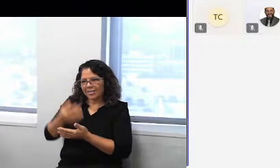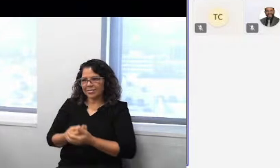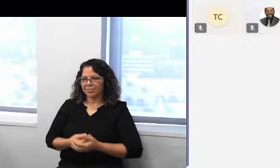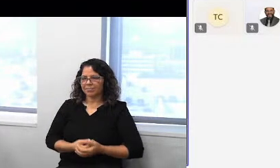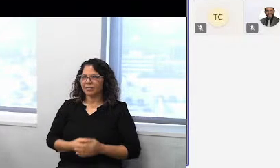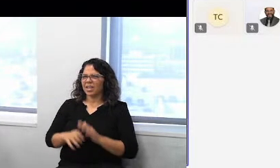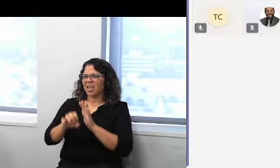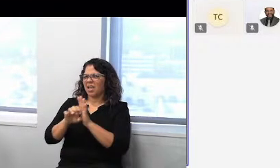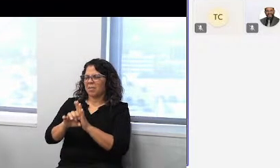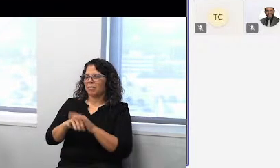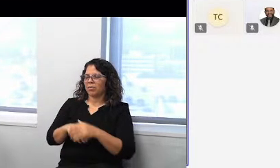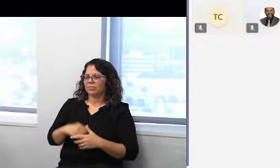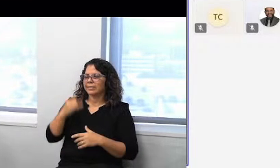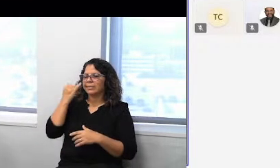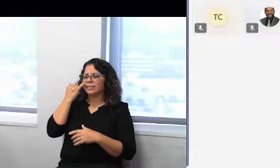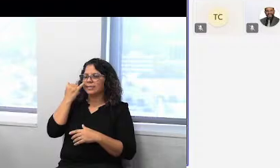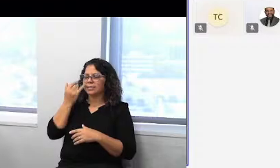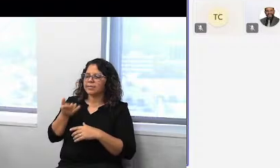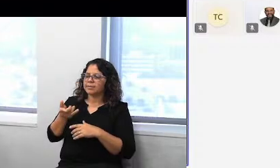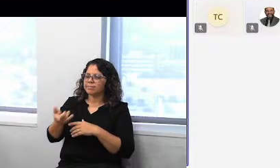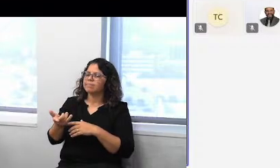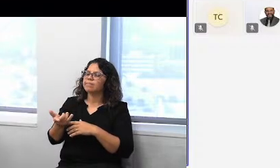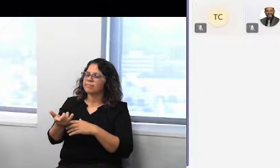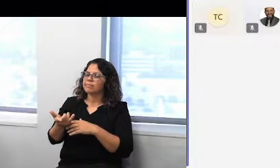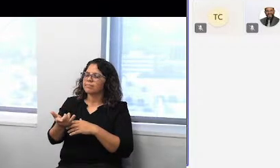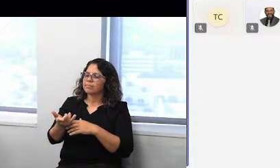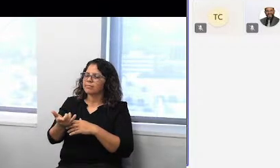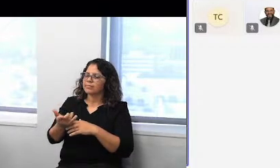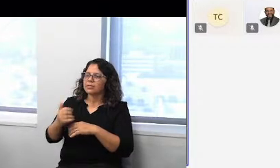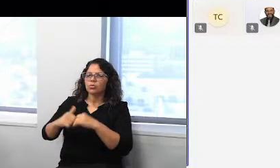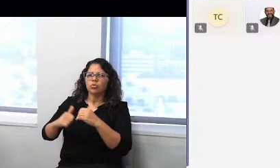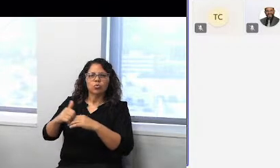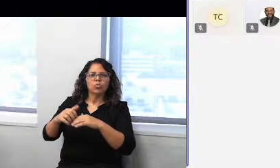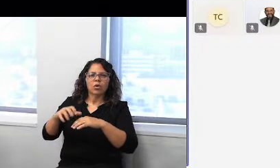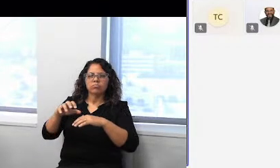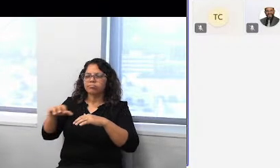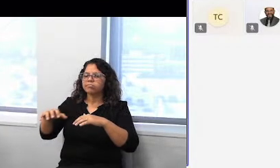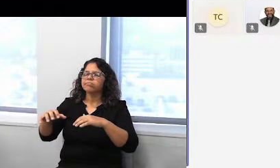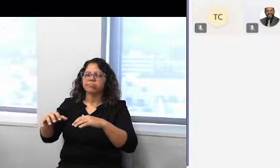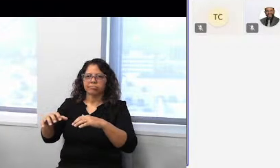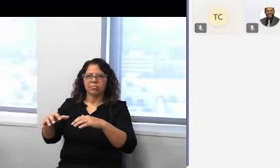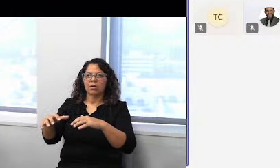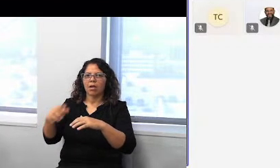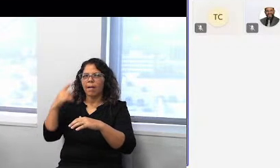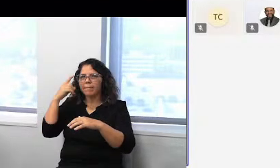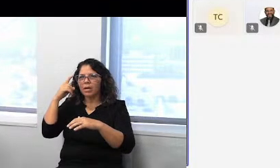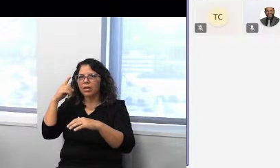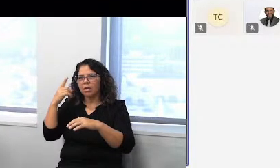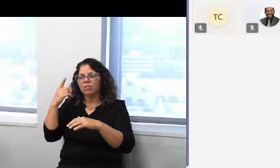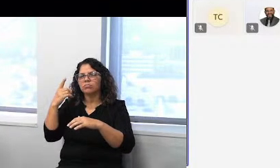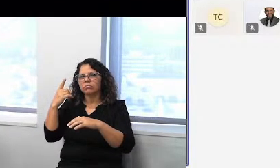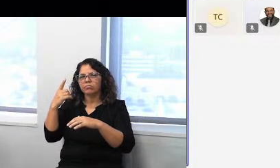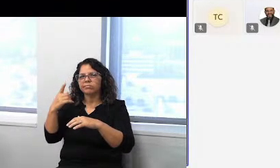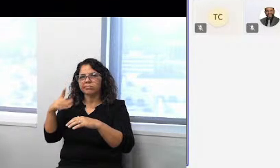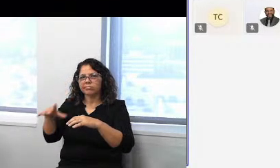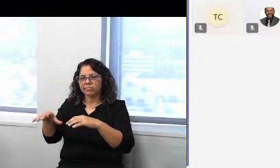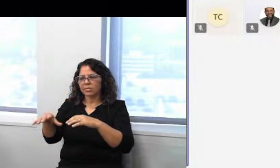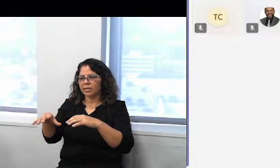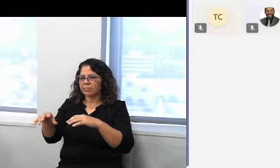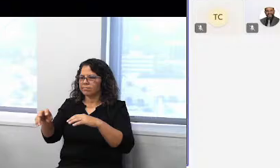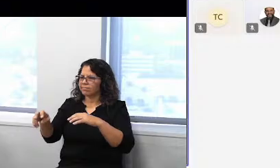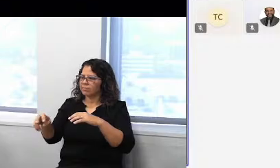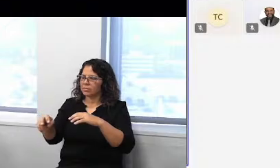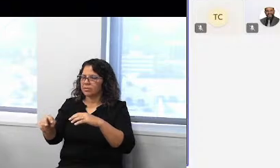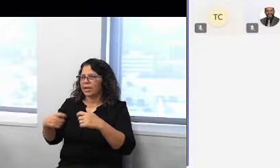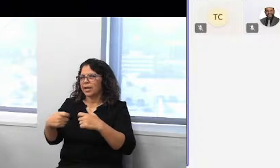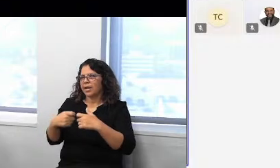facilities to accommodate the output of future renewables that we have to get on the system to meet the 2050 requirement. Do